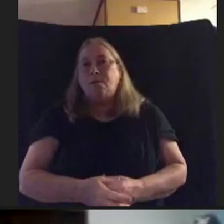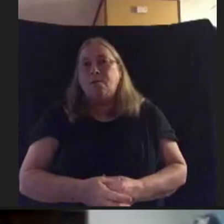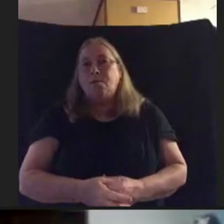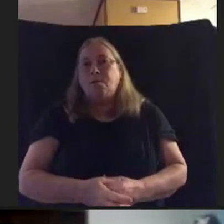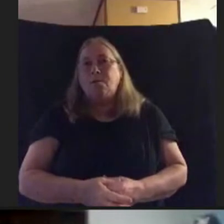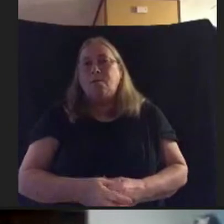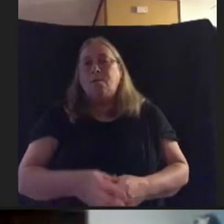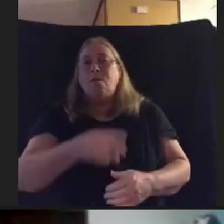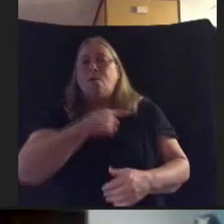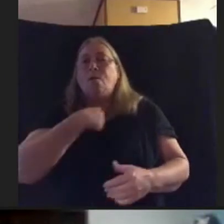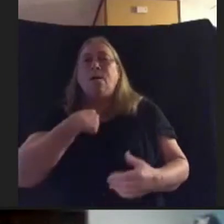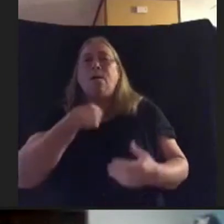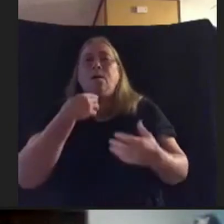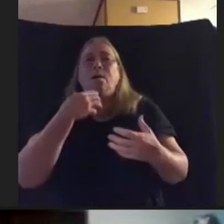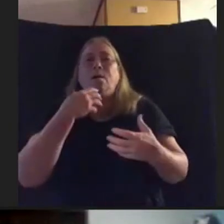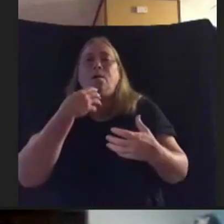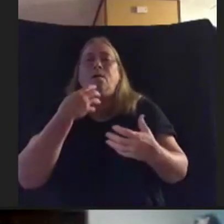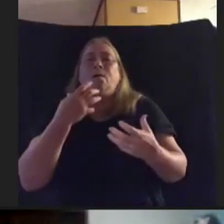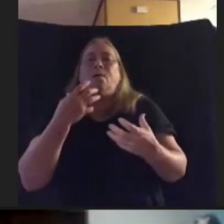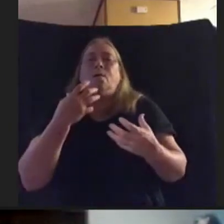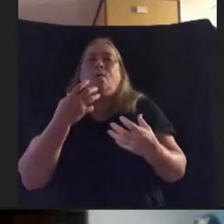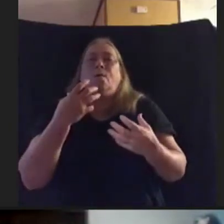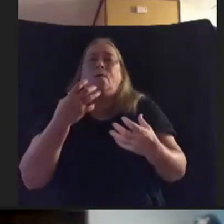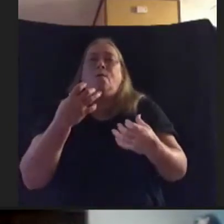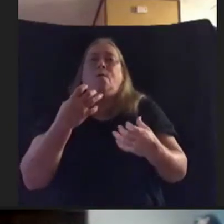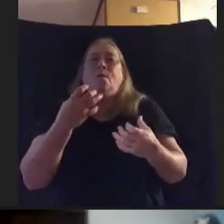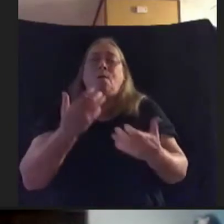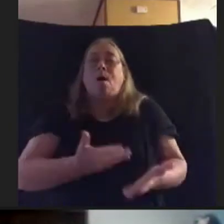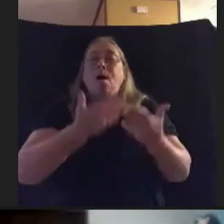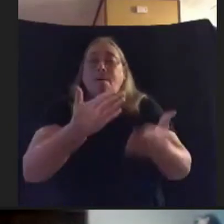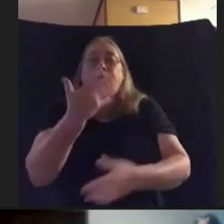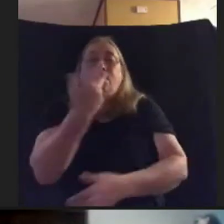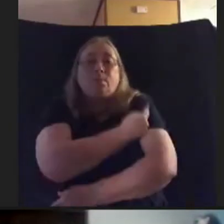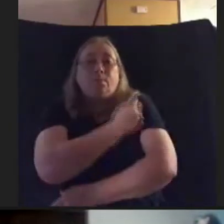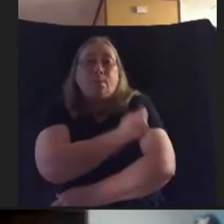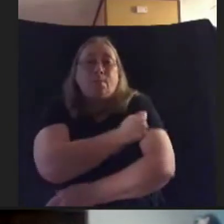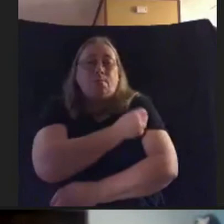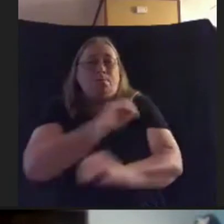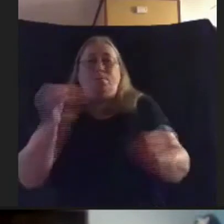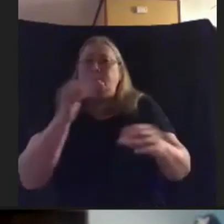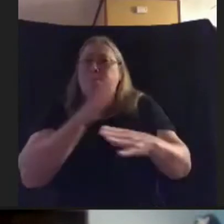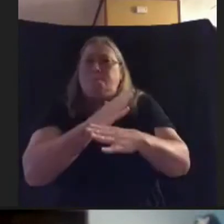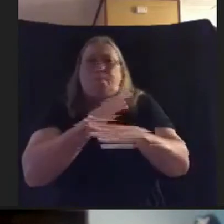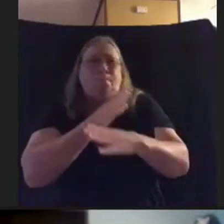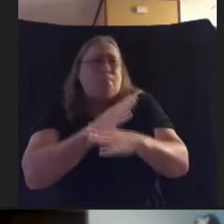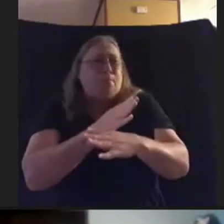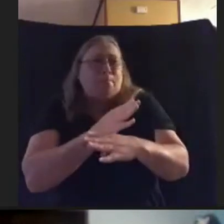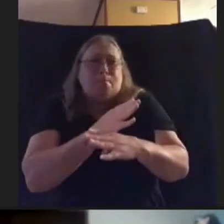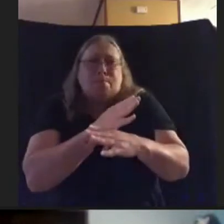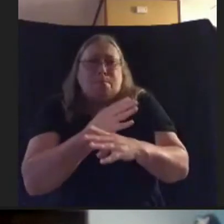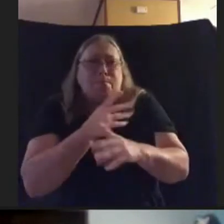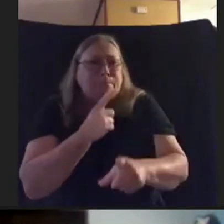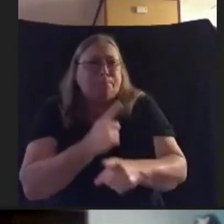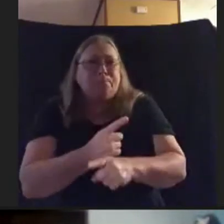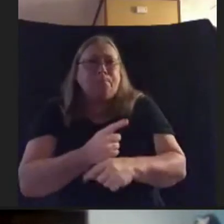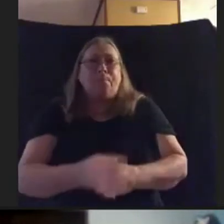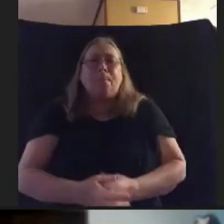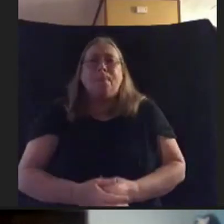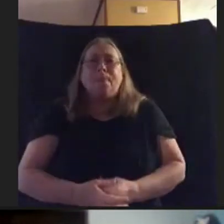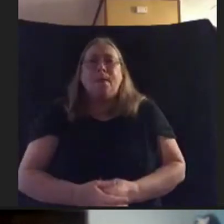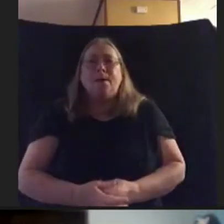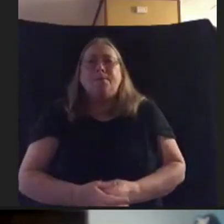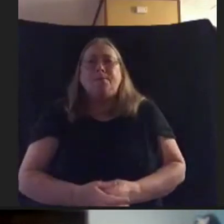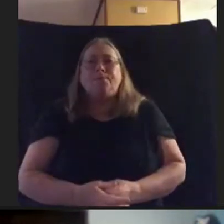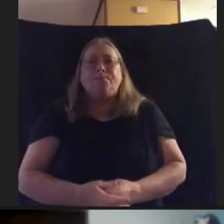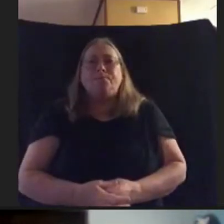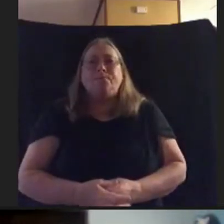provide any, we want to offer the vaccines. There are no barriers to coming in and getting a vaccine. You should live or work in